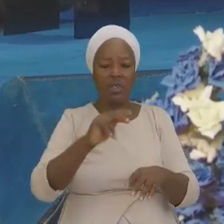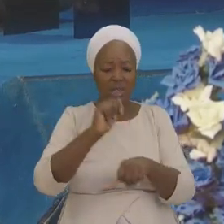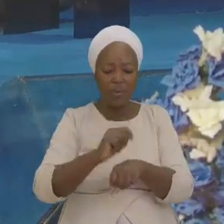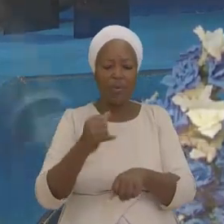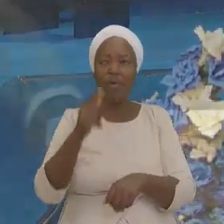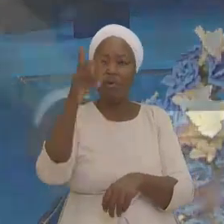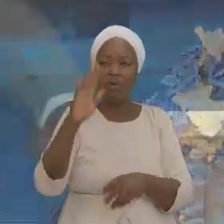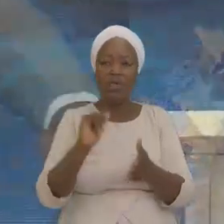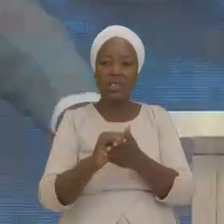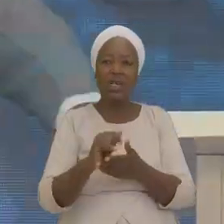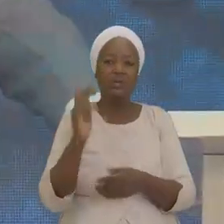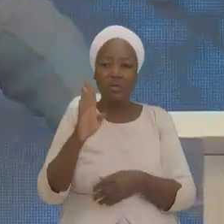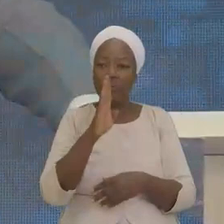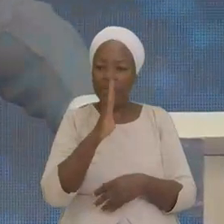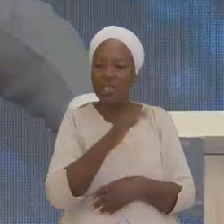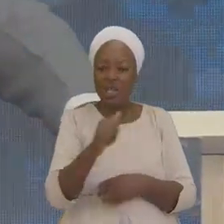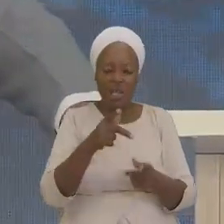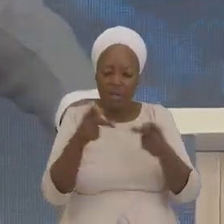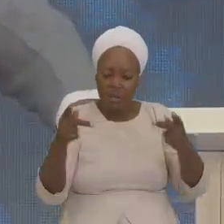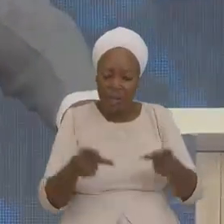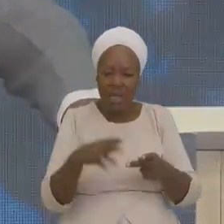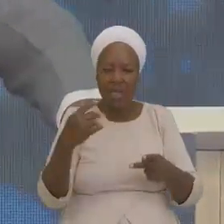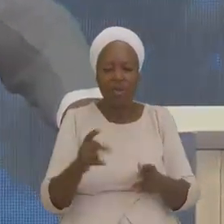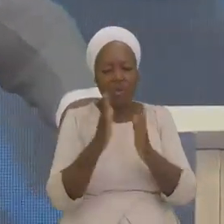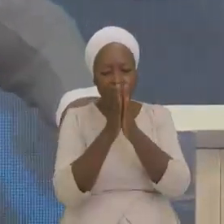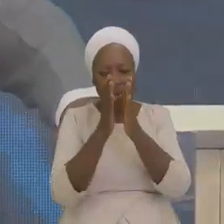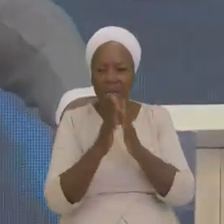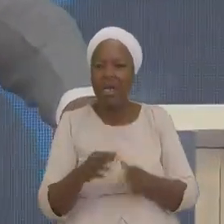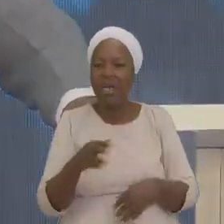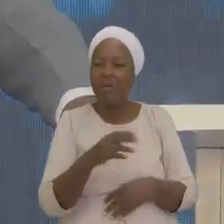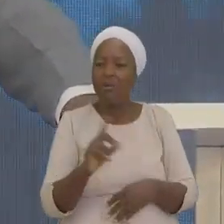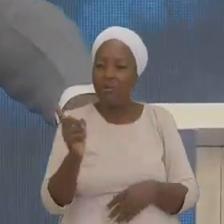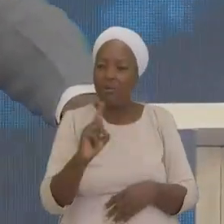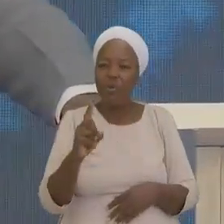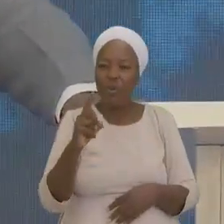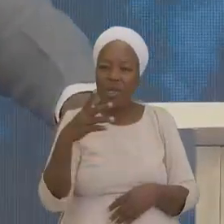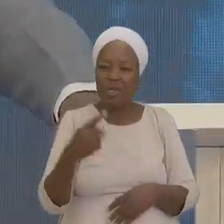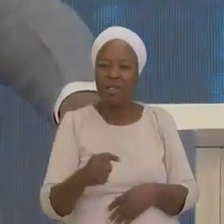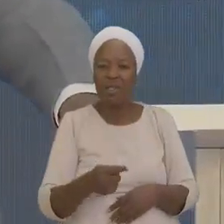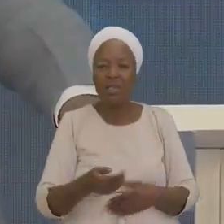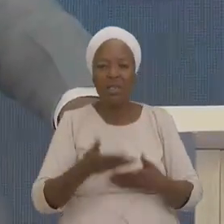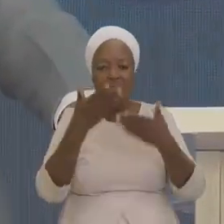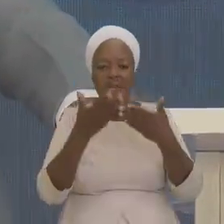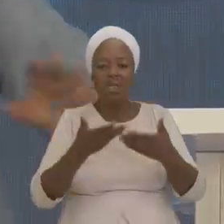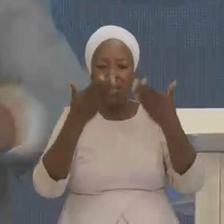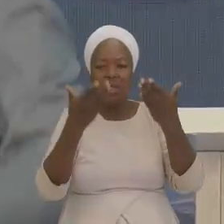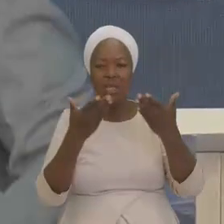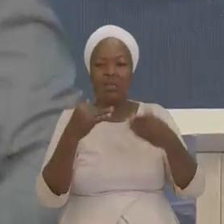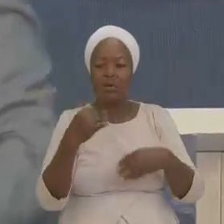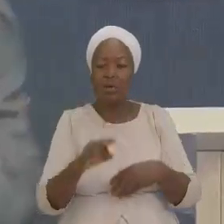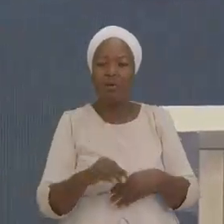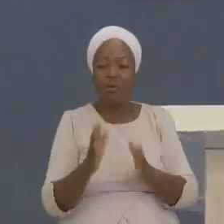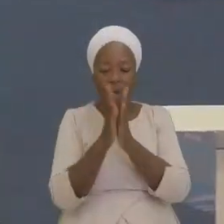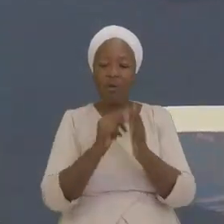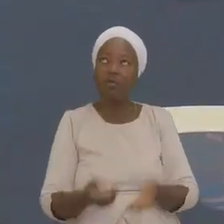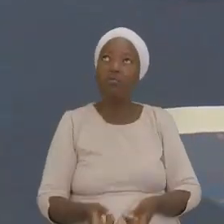be a place of prayer, where the incense of prayer will rise up to God,